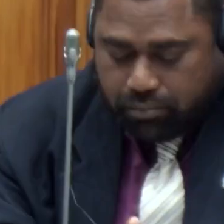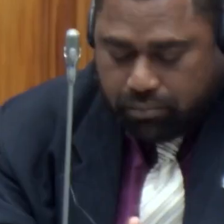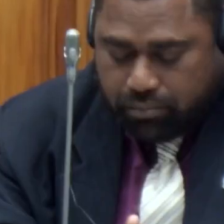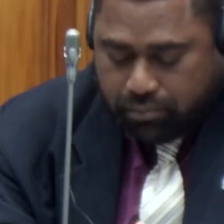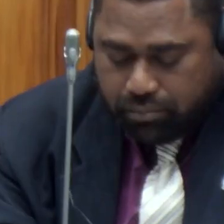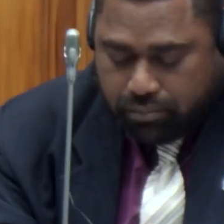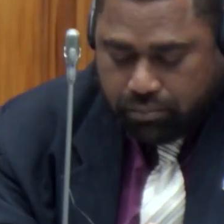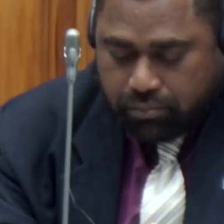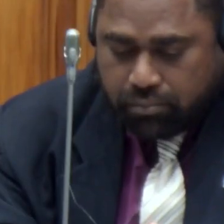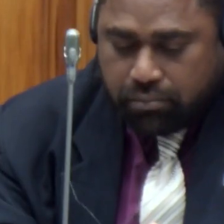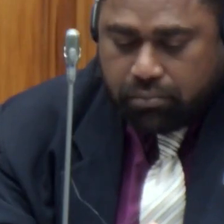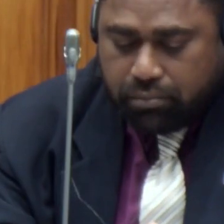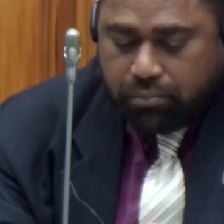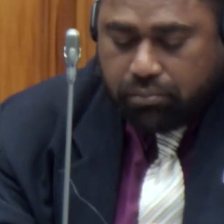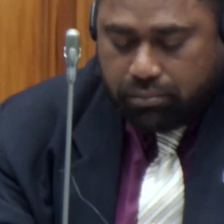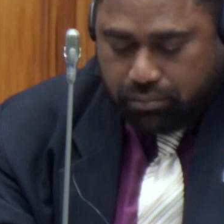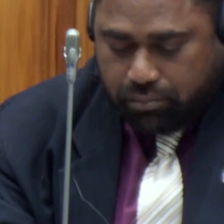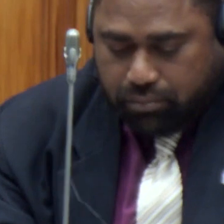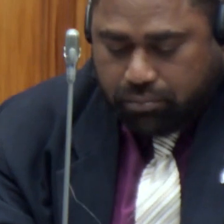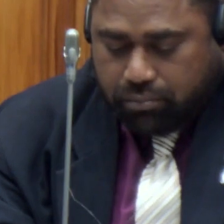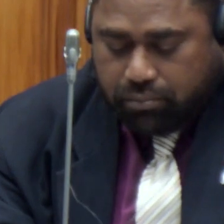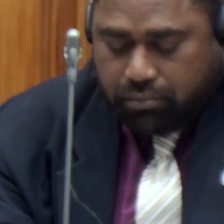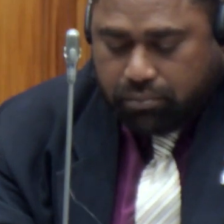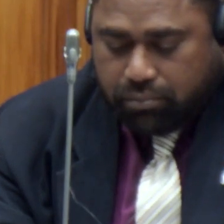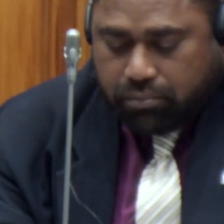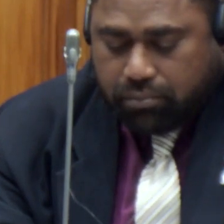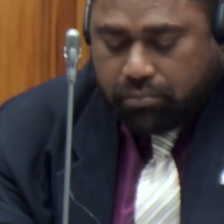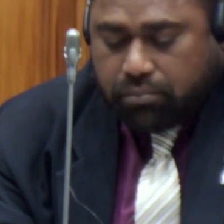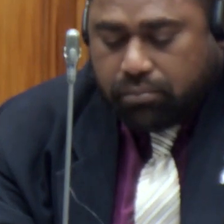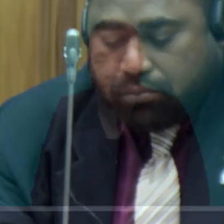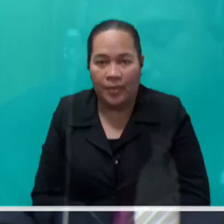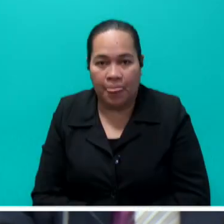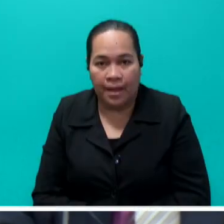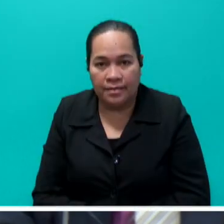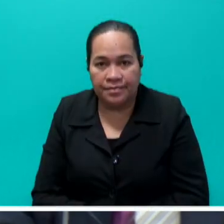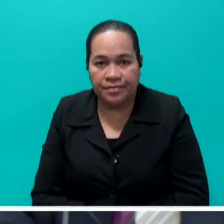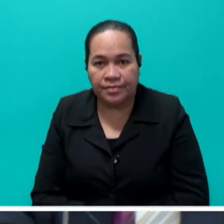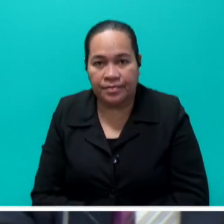Member for his question. Honourable Speaker,